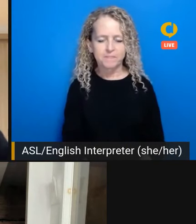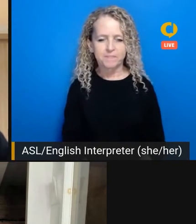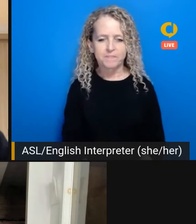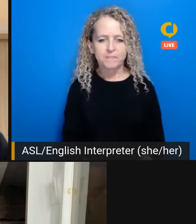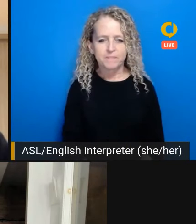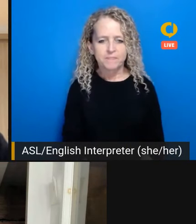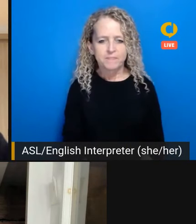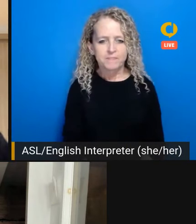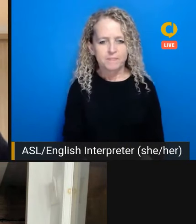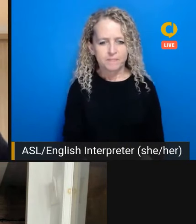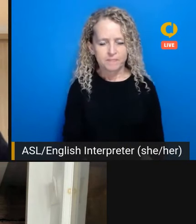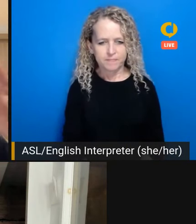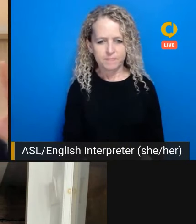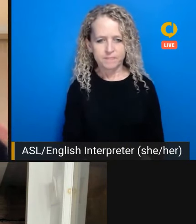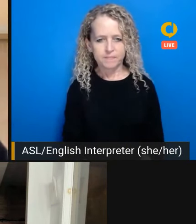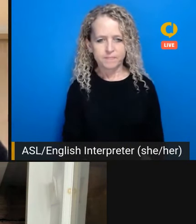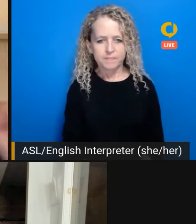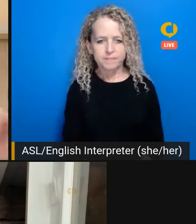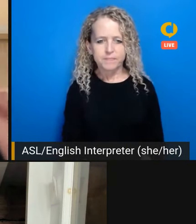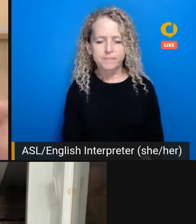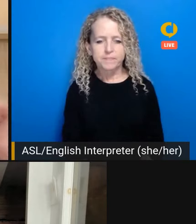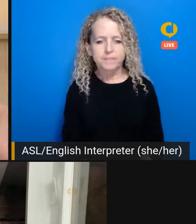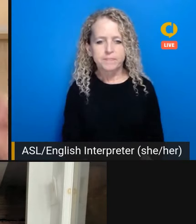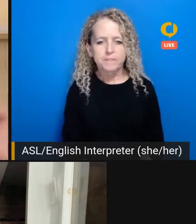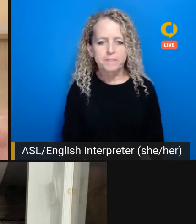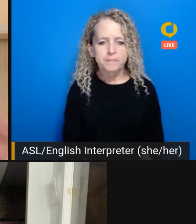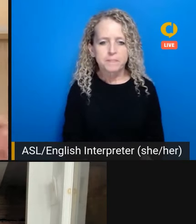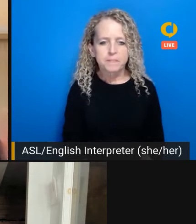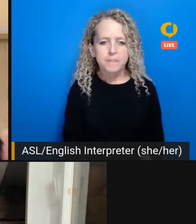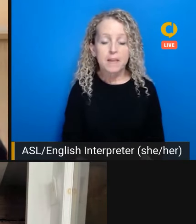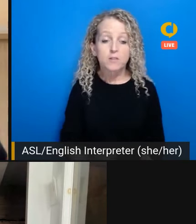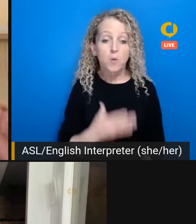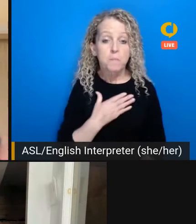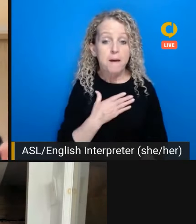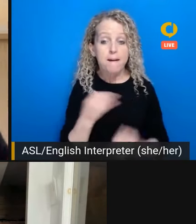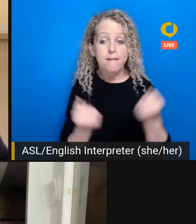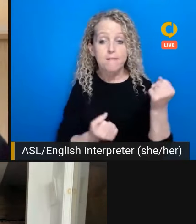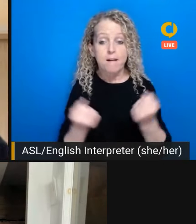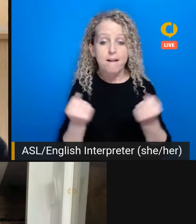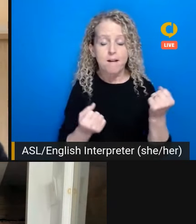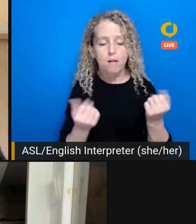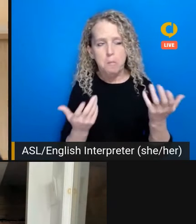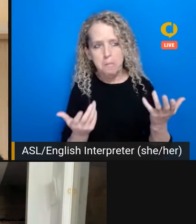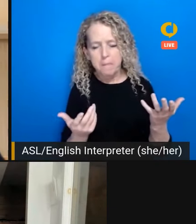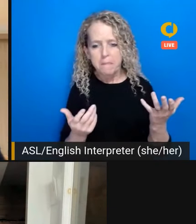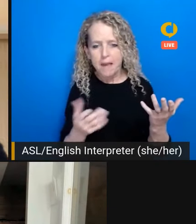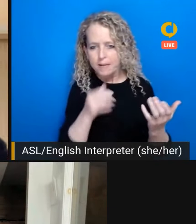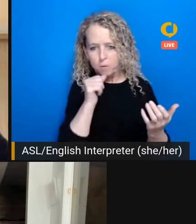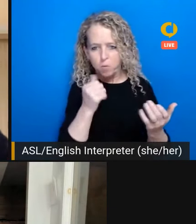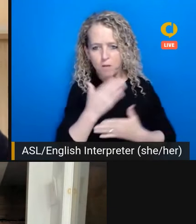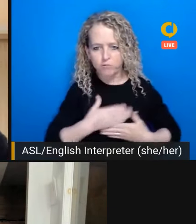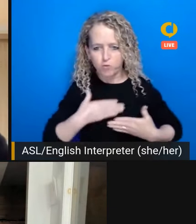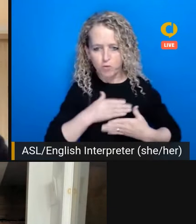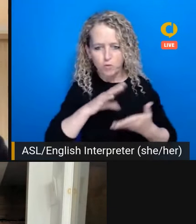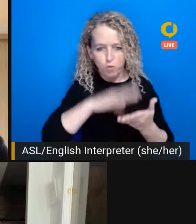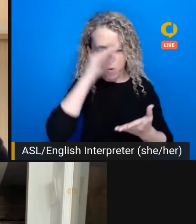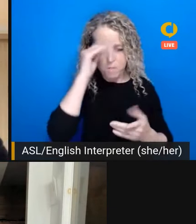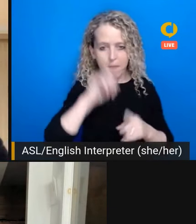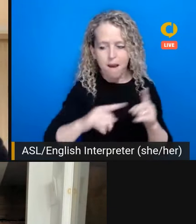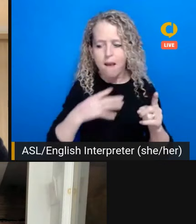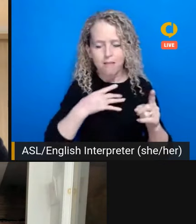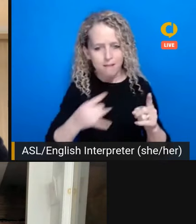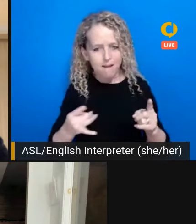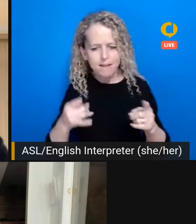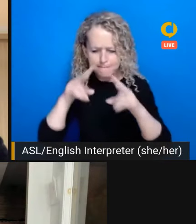going with my car example, except the car, I actually like to learn ins and outs of things. And that's why, I like science and engineering.